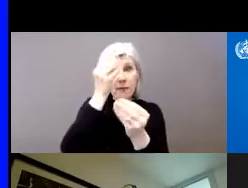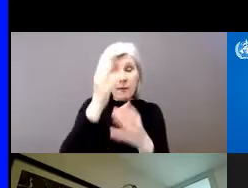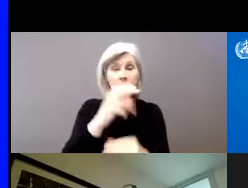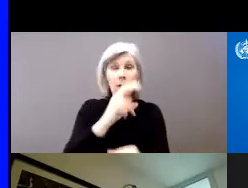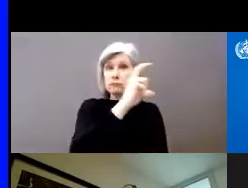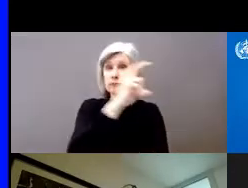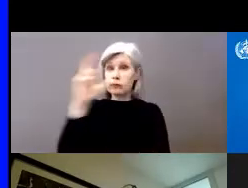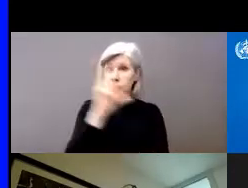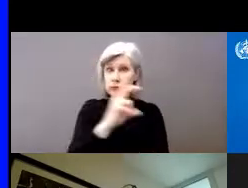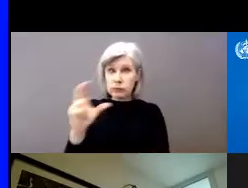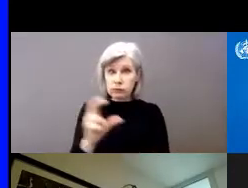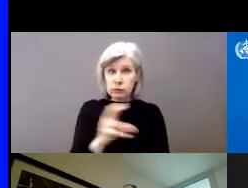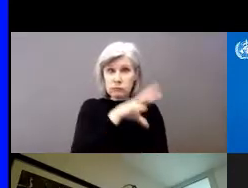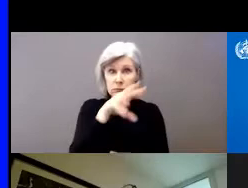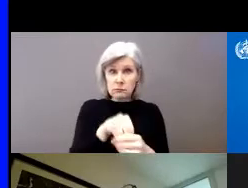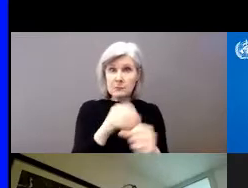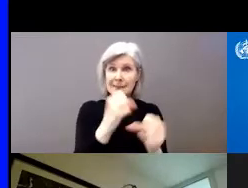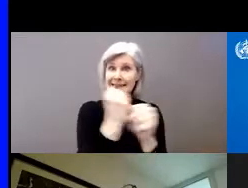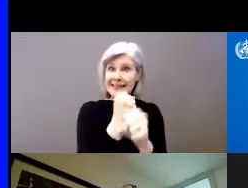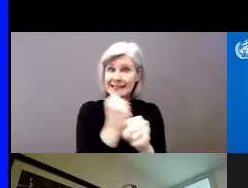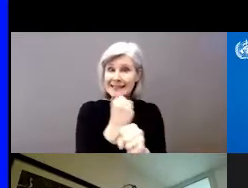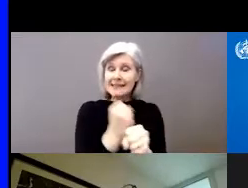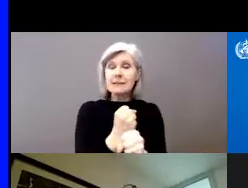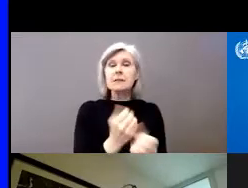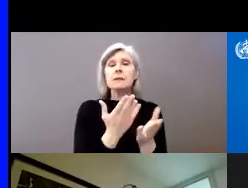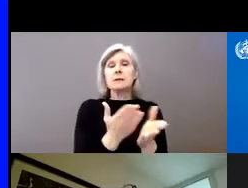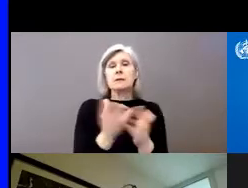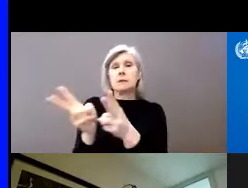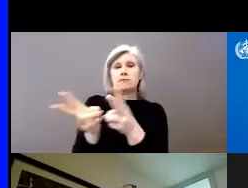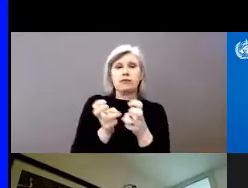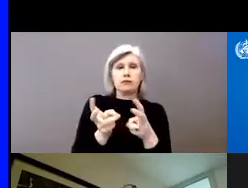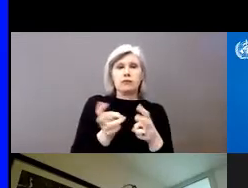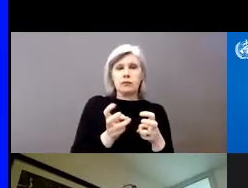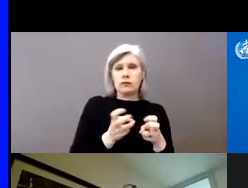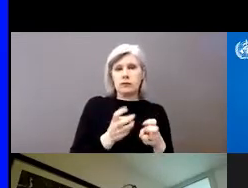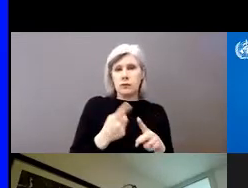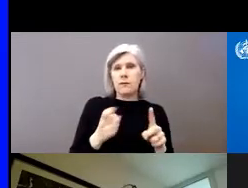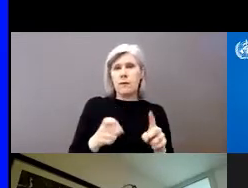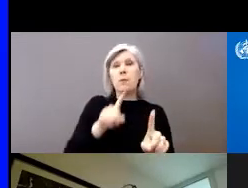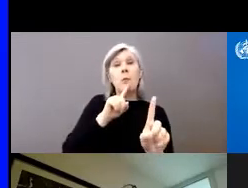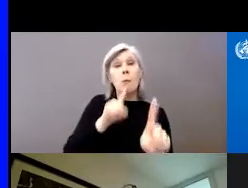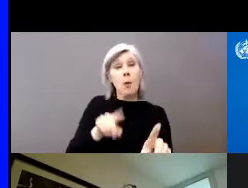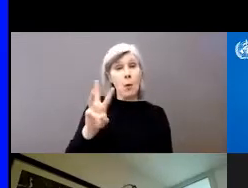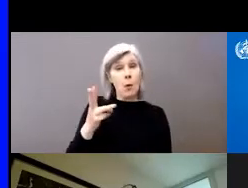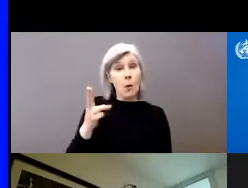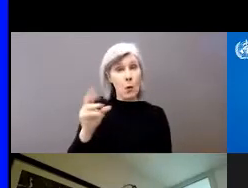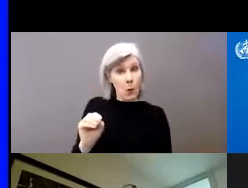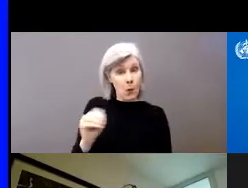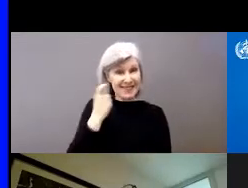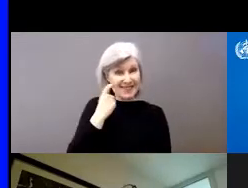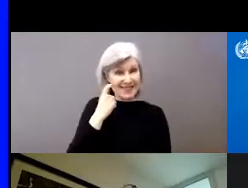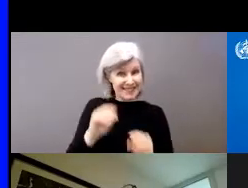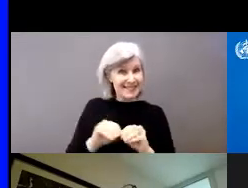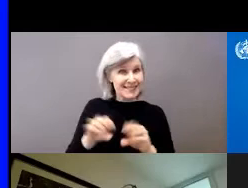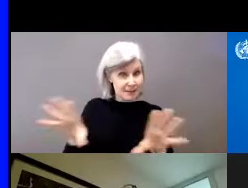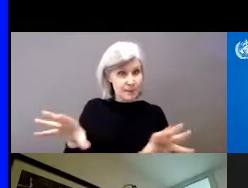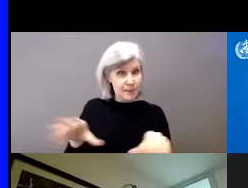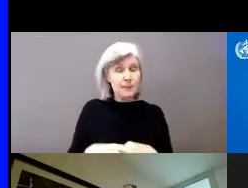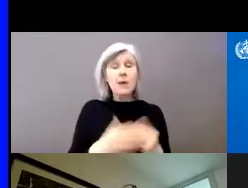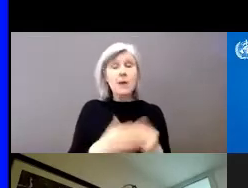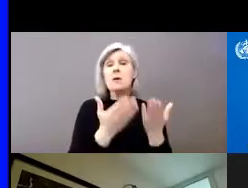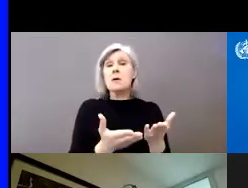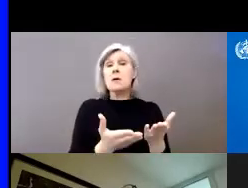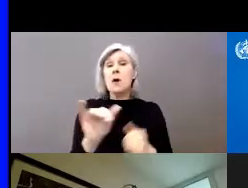of the global report on ageism that we launched today, as well as a social media guide that provides a